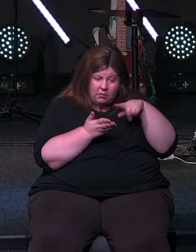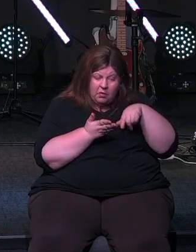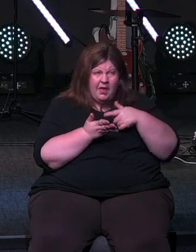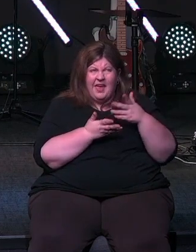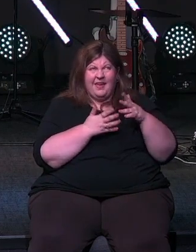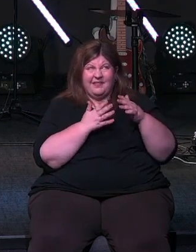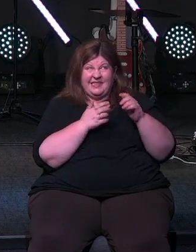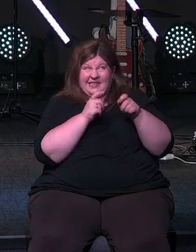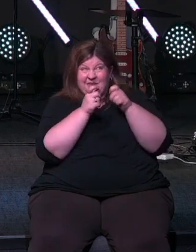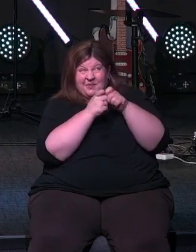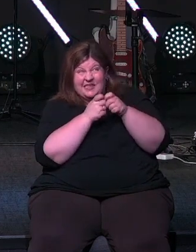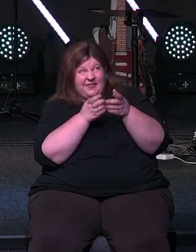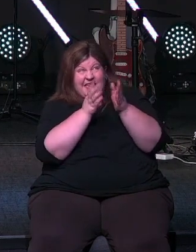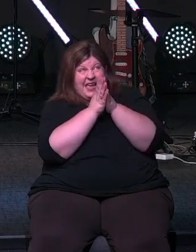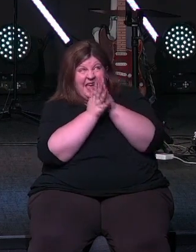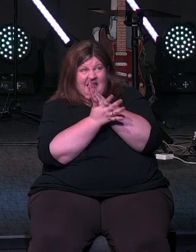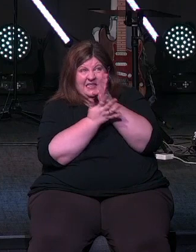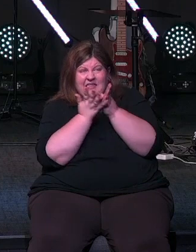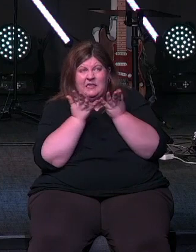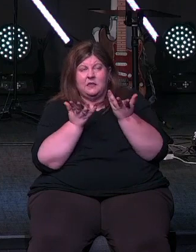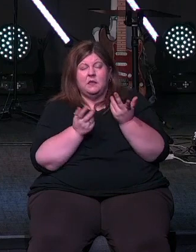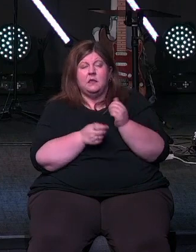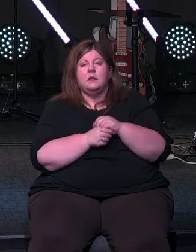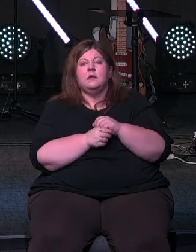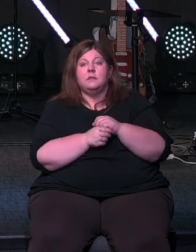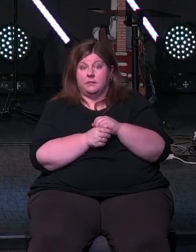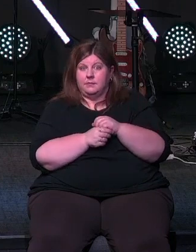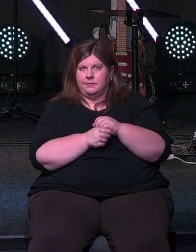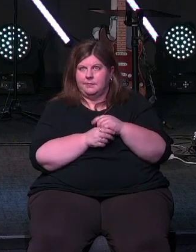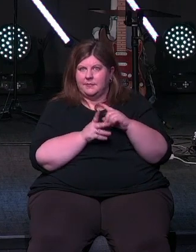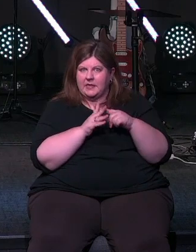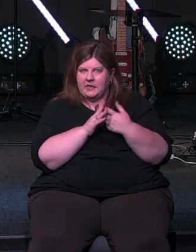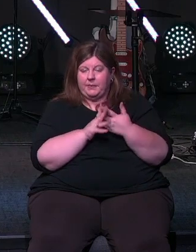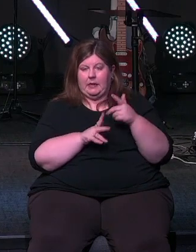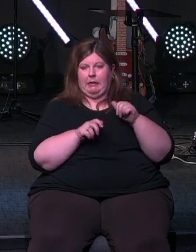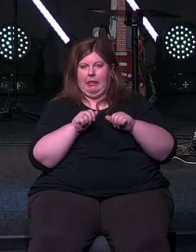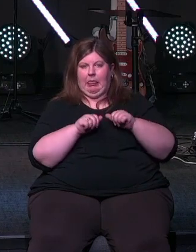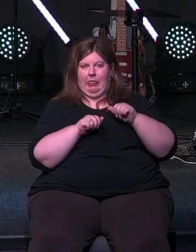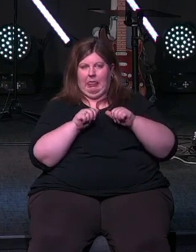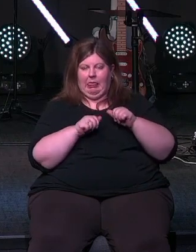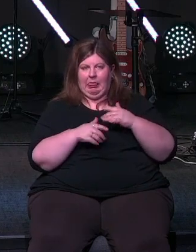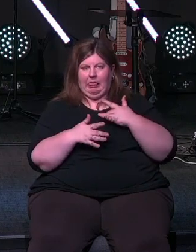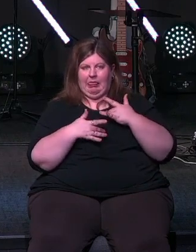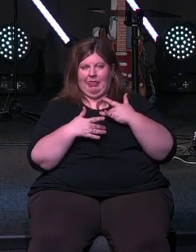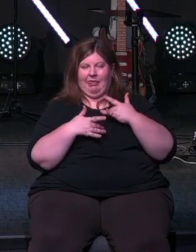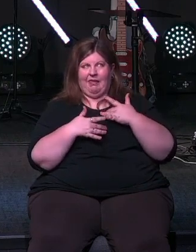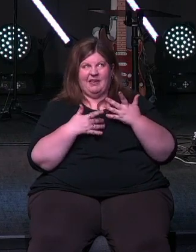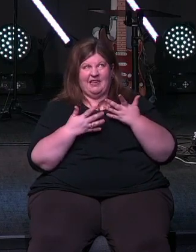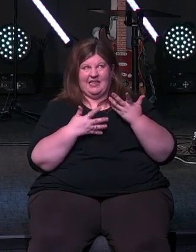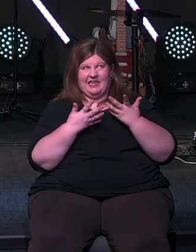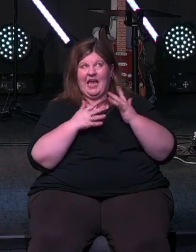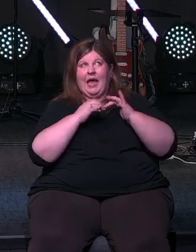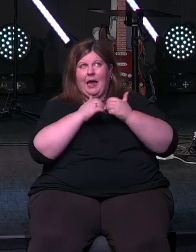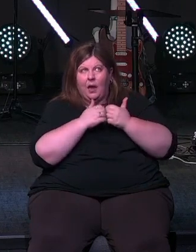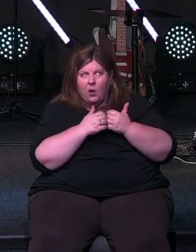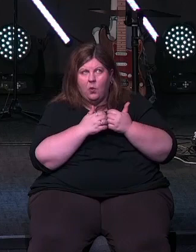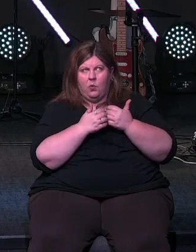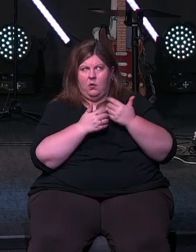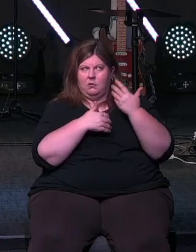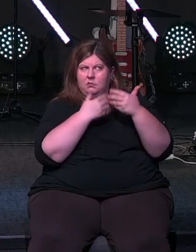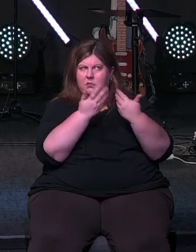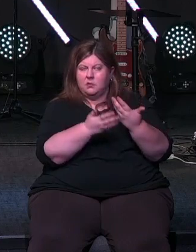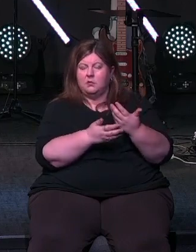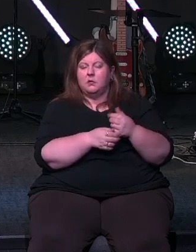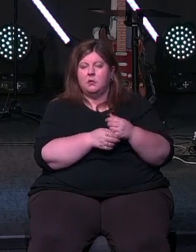certain way you're supposed to ask for things to get things? I think early on you have like a timidity or an anxiousness of like, how do I actually do this